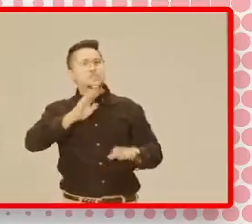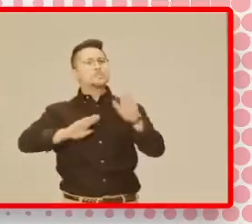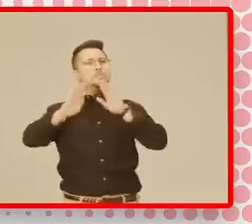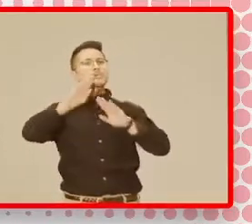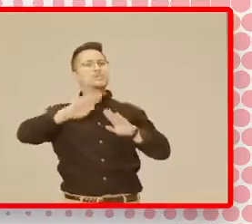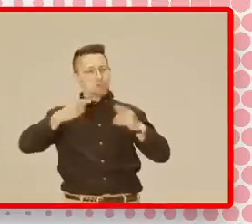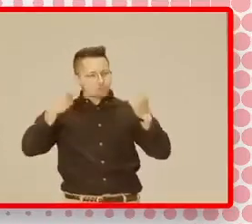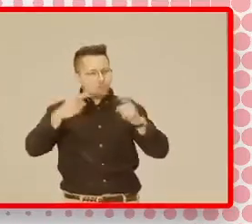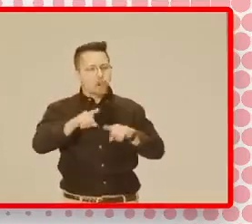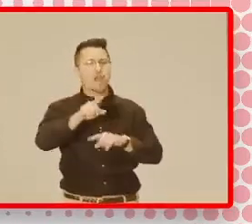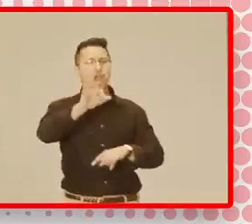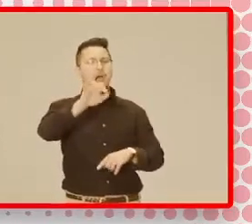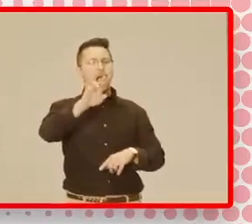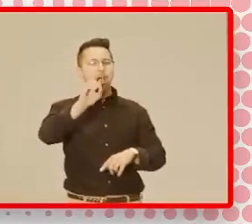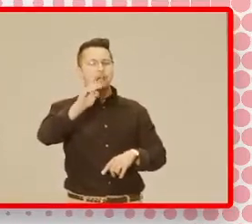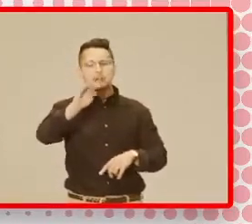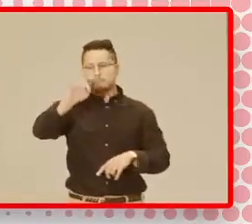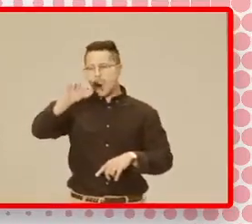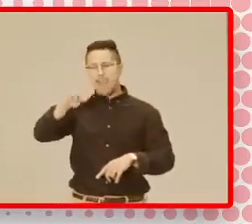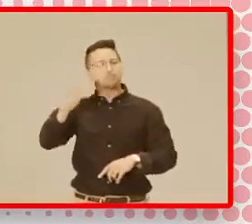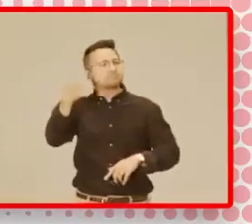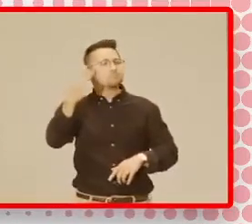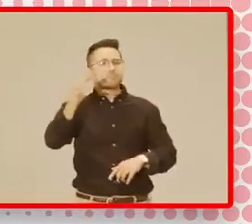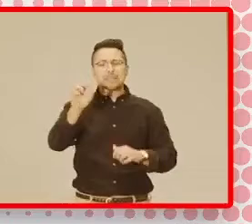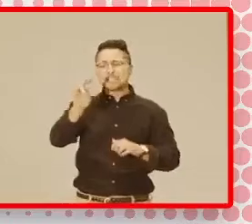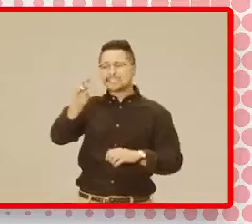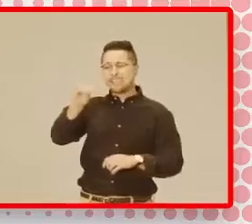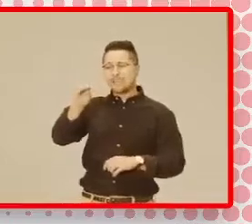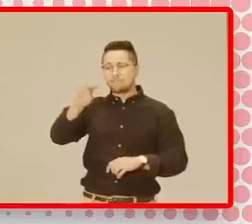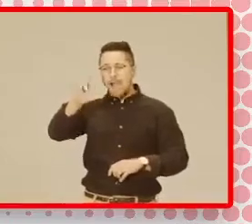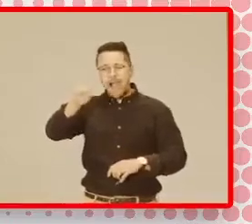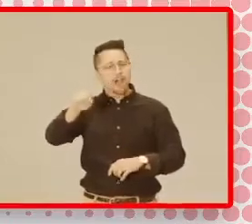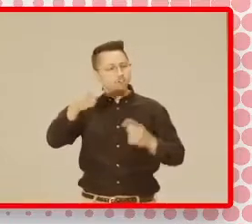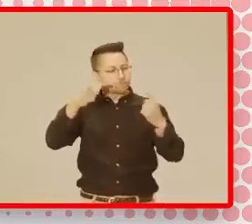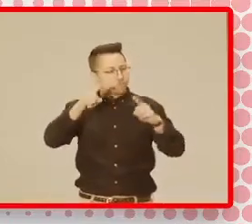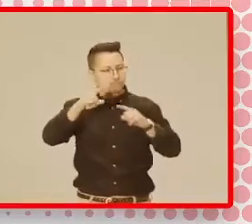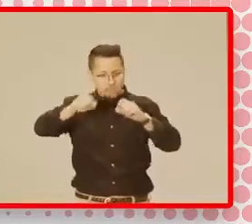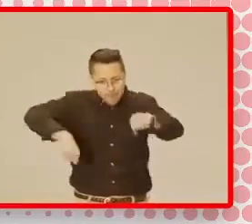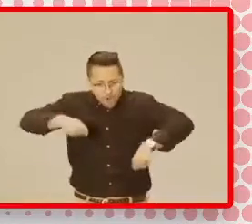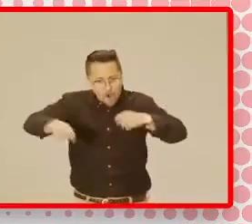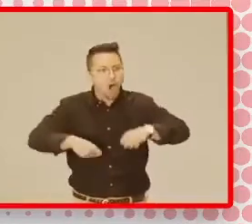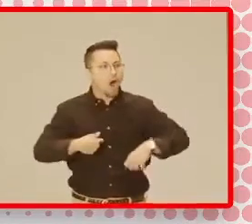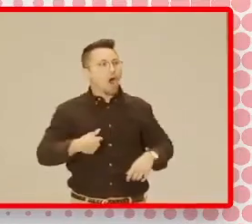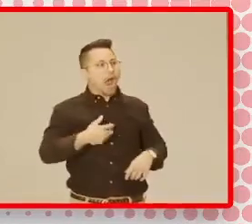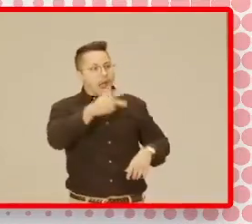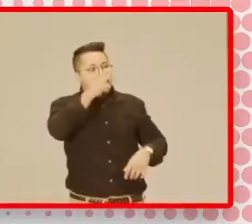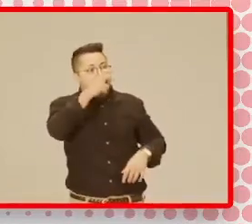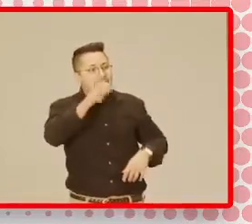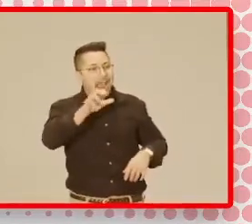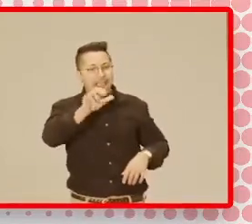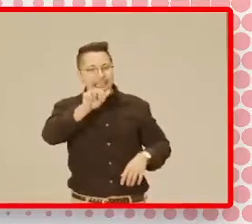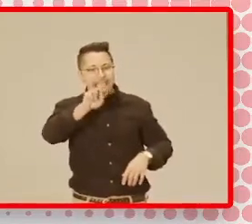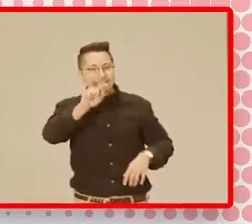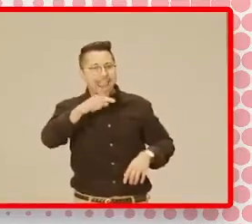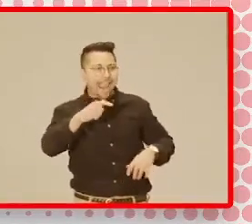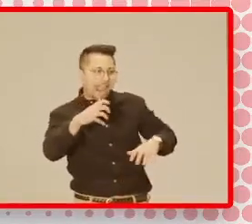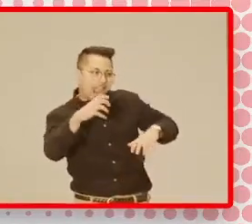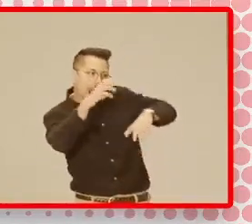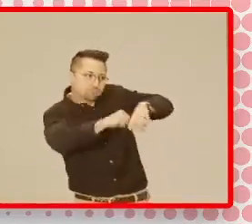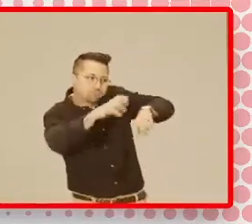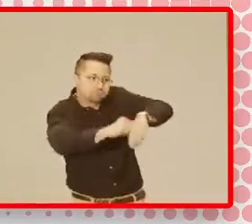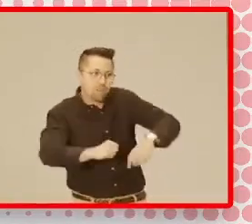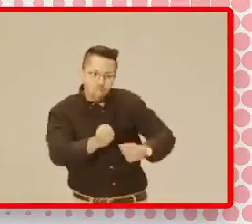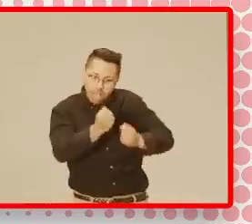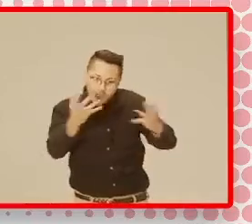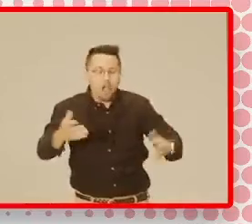race. With 70 miles to go on the bike ride, he was attacked by ants during a short rest. He also scraped his leg after falling on